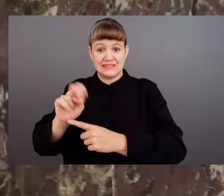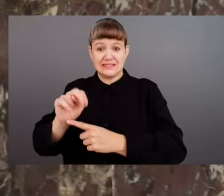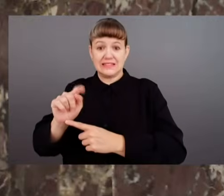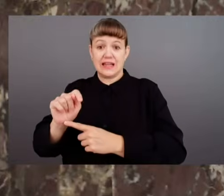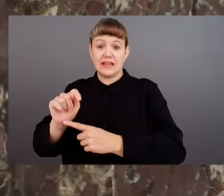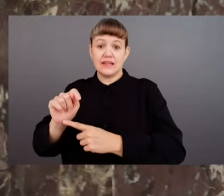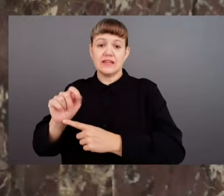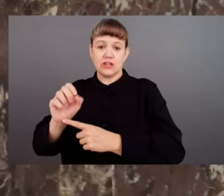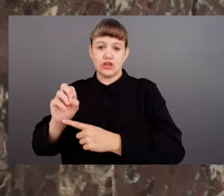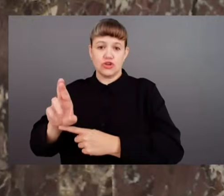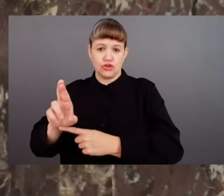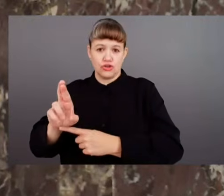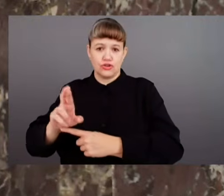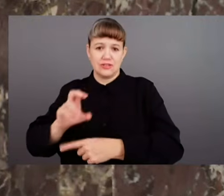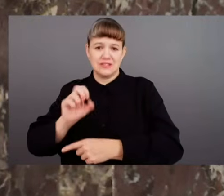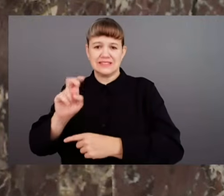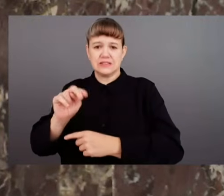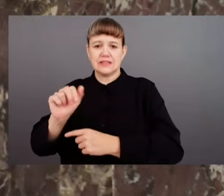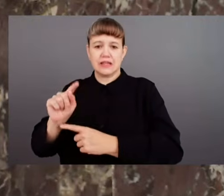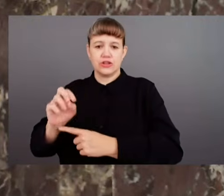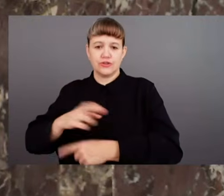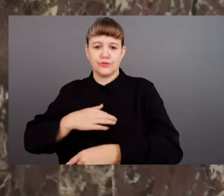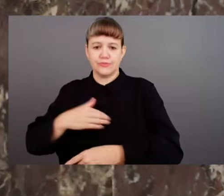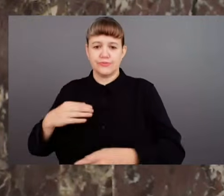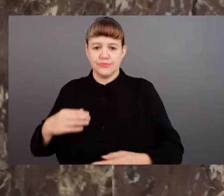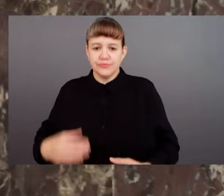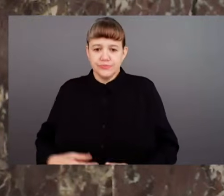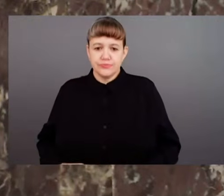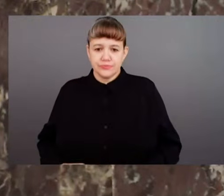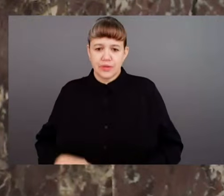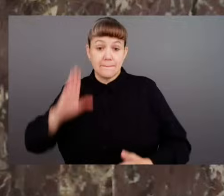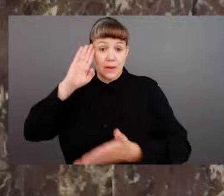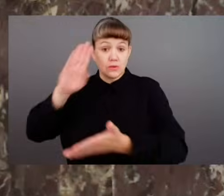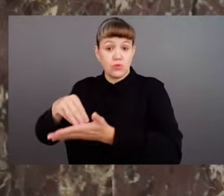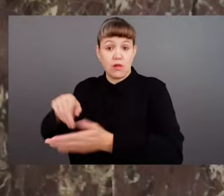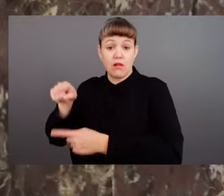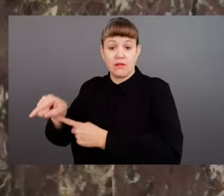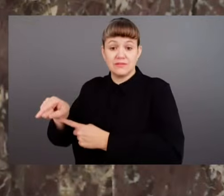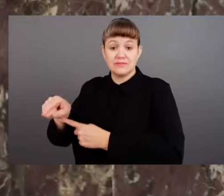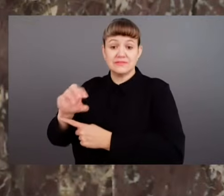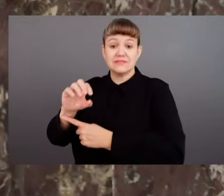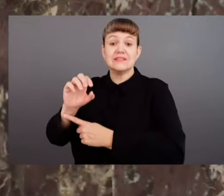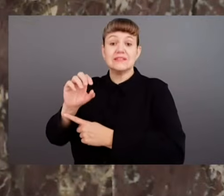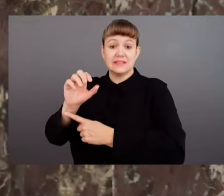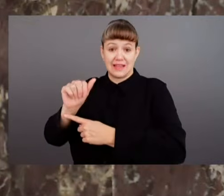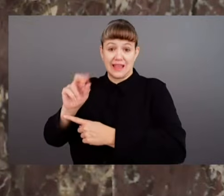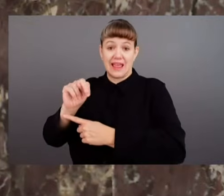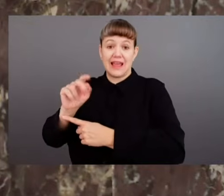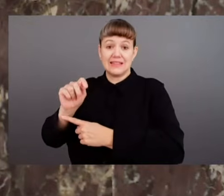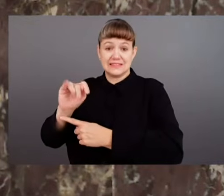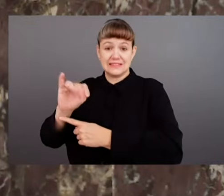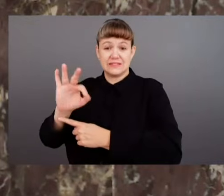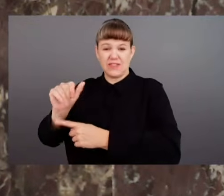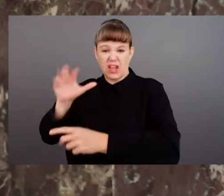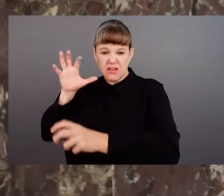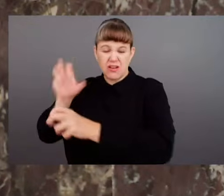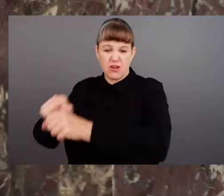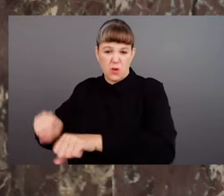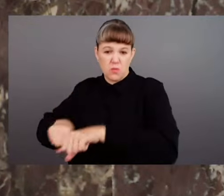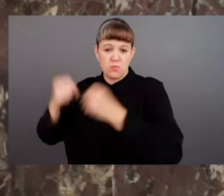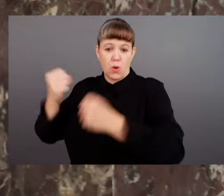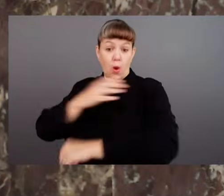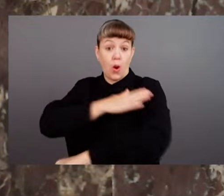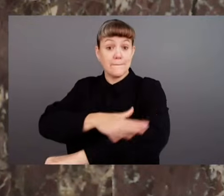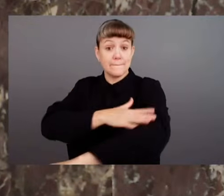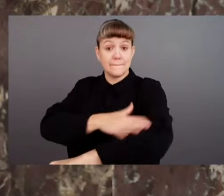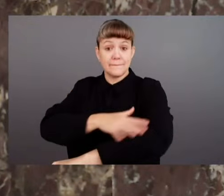esteemed guest here yesterday in the Legislature. In Vancouver, last Saturday, Antifa members marched in a